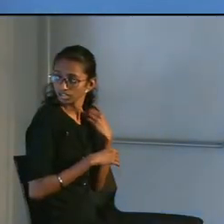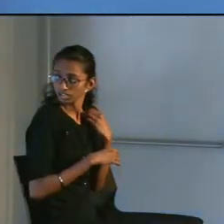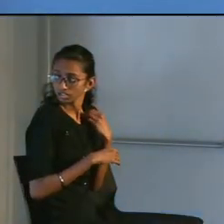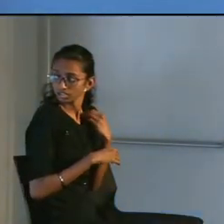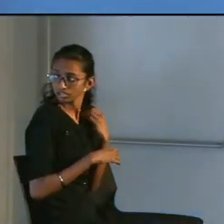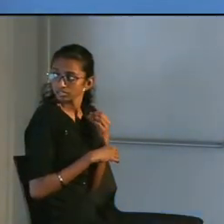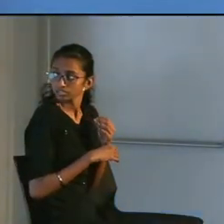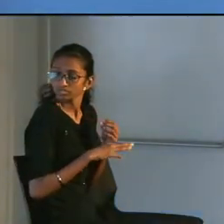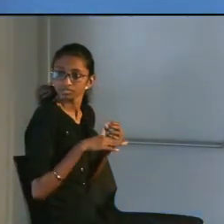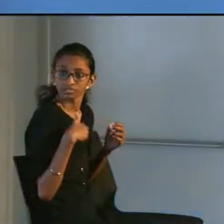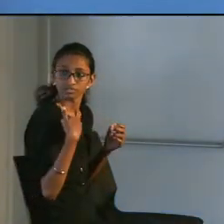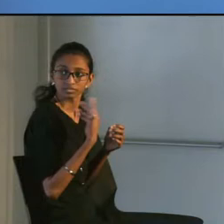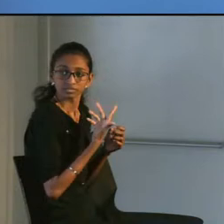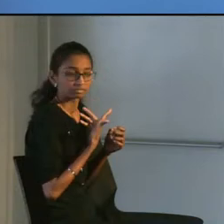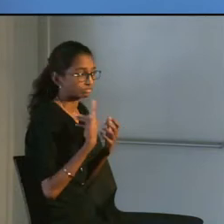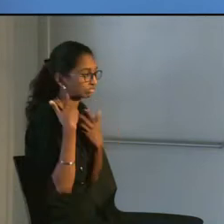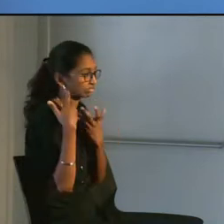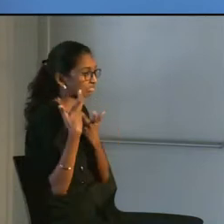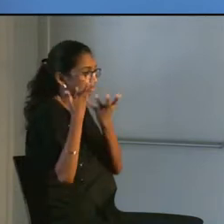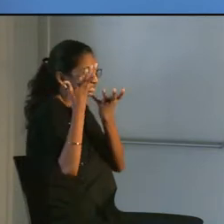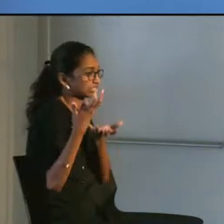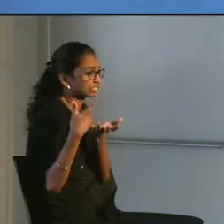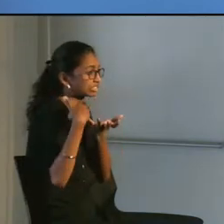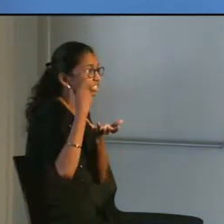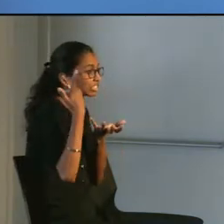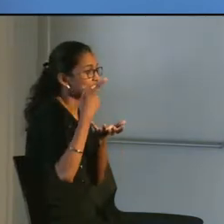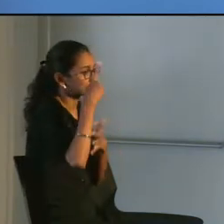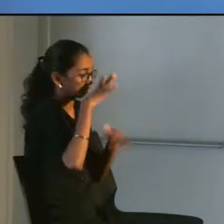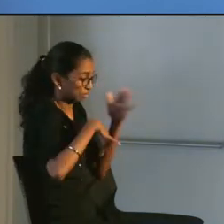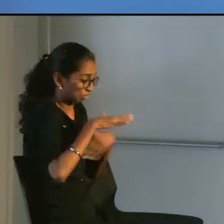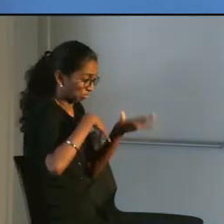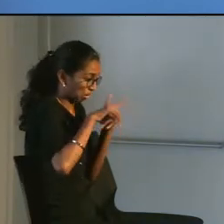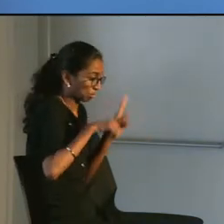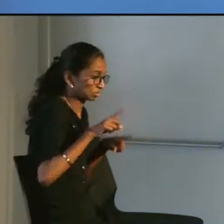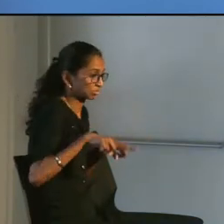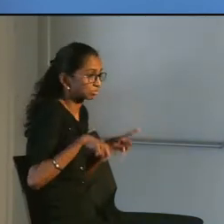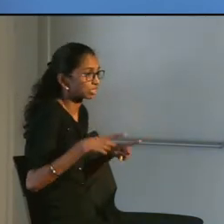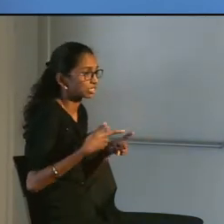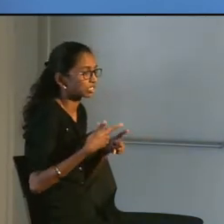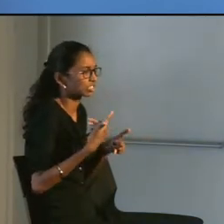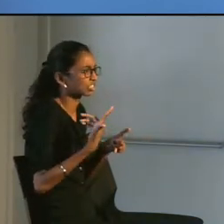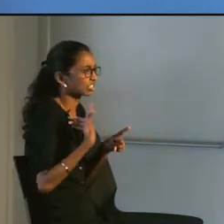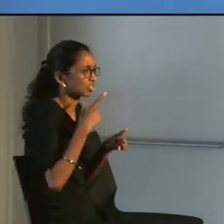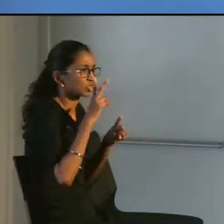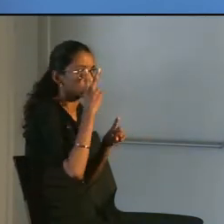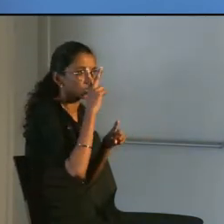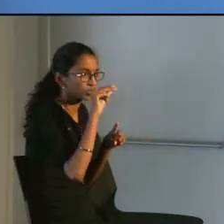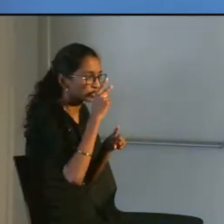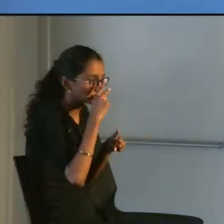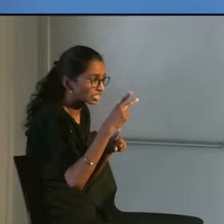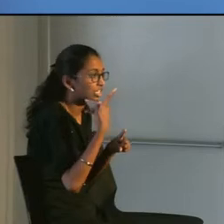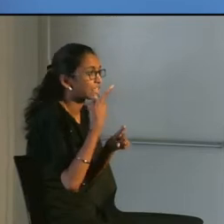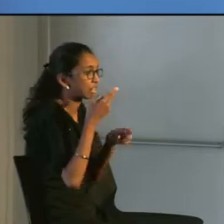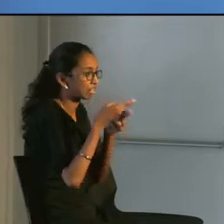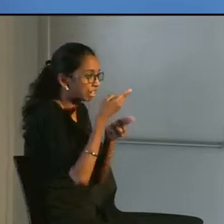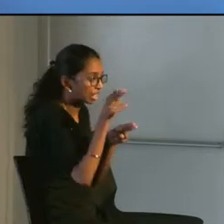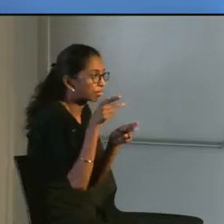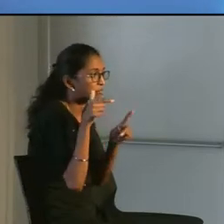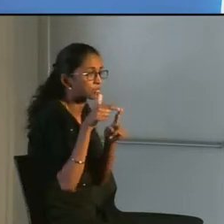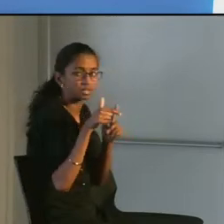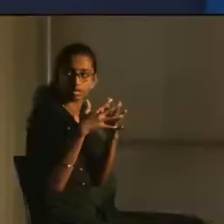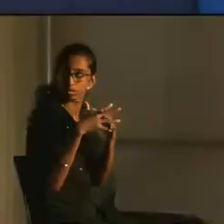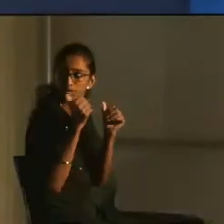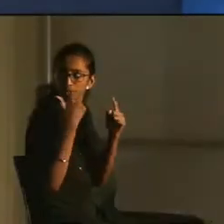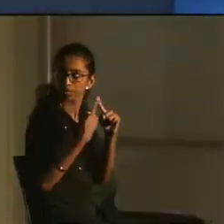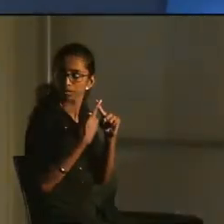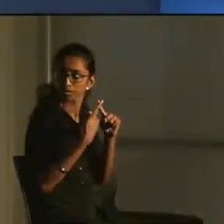And we are raised to carry this burden of preparedness and raised to not know, see, or even name this weight.